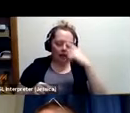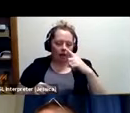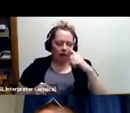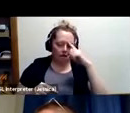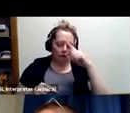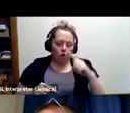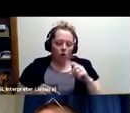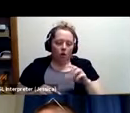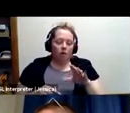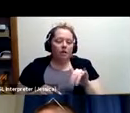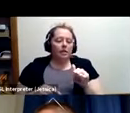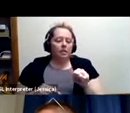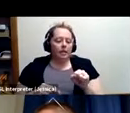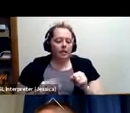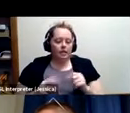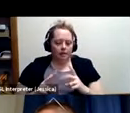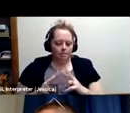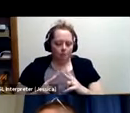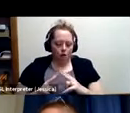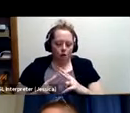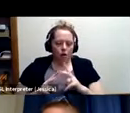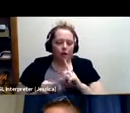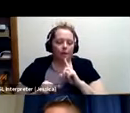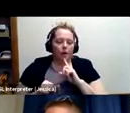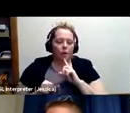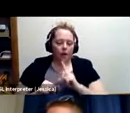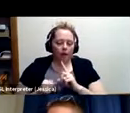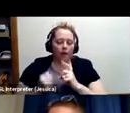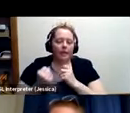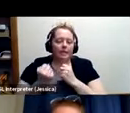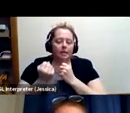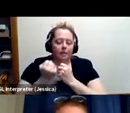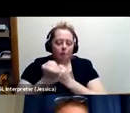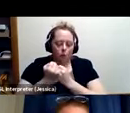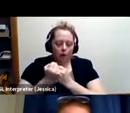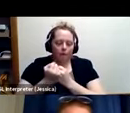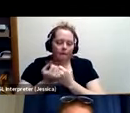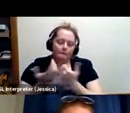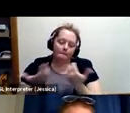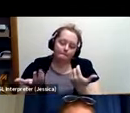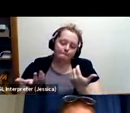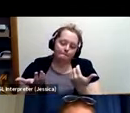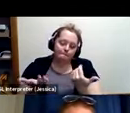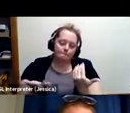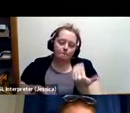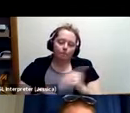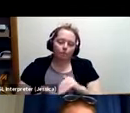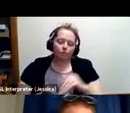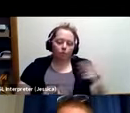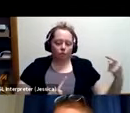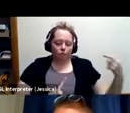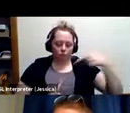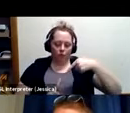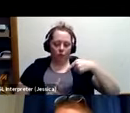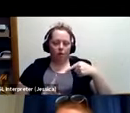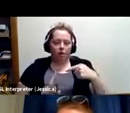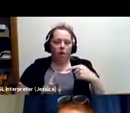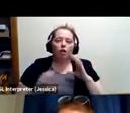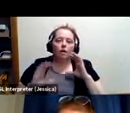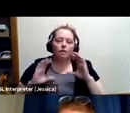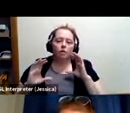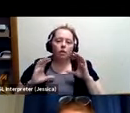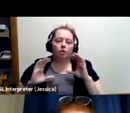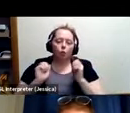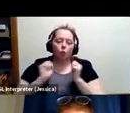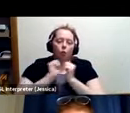supportive, I think it goes back to, again, having those conversations with your partner, or, really